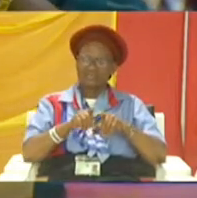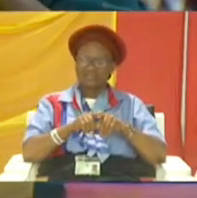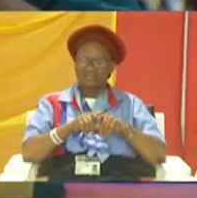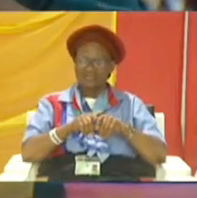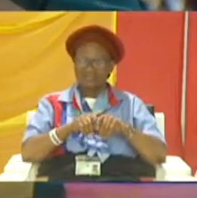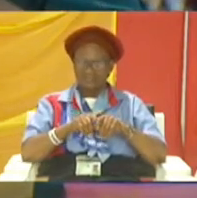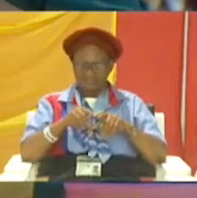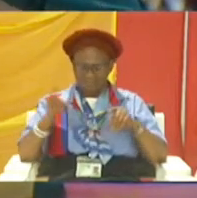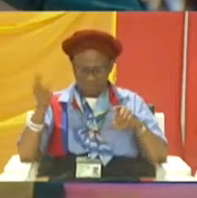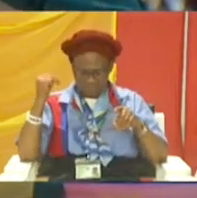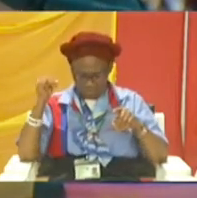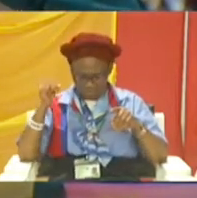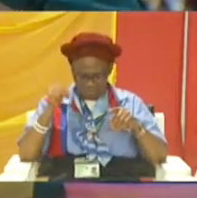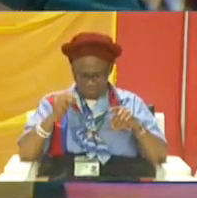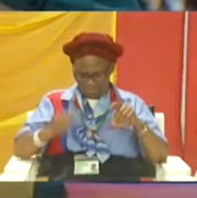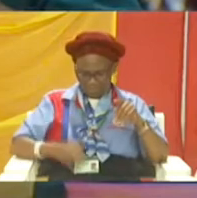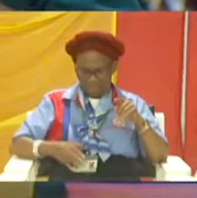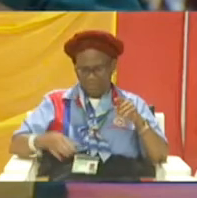Was barren for